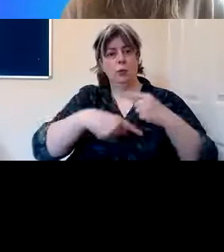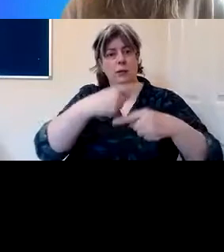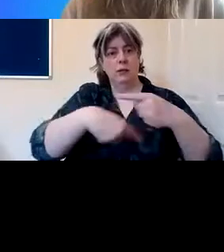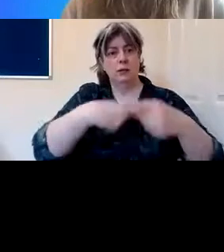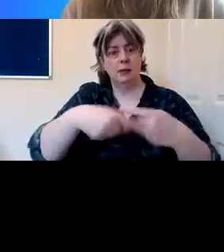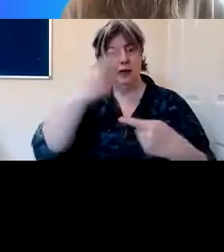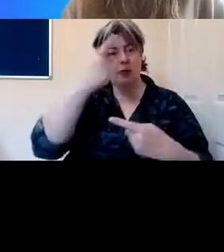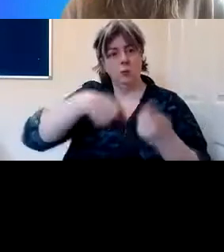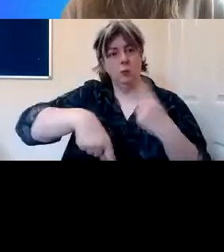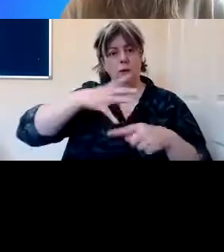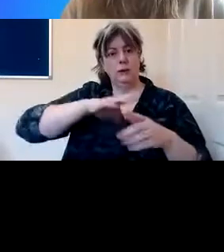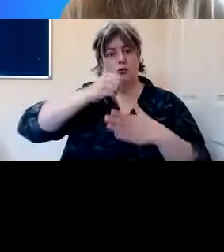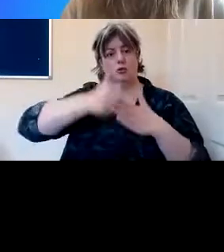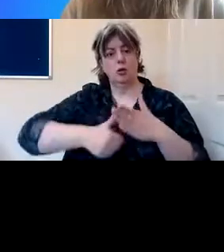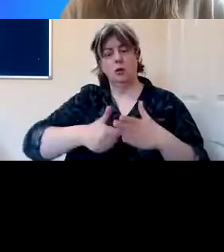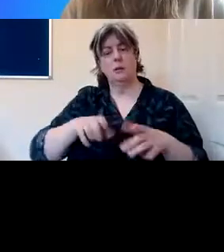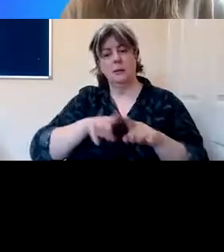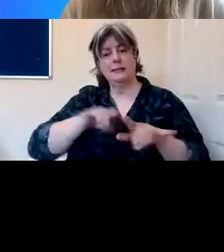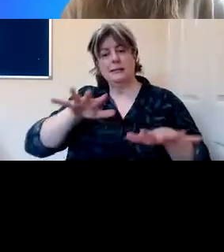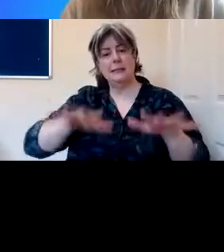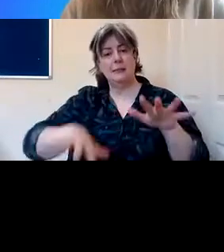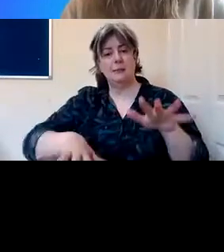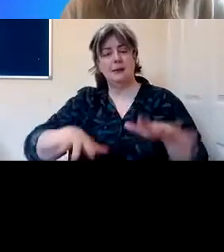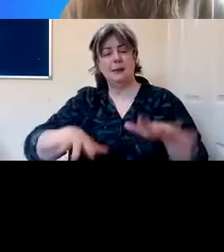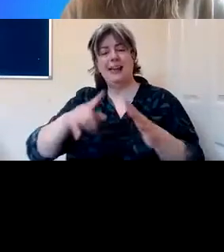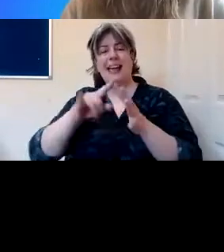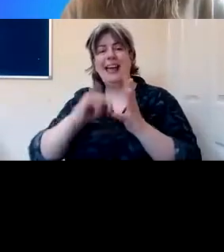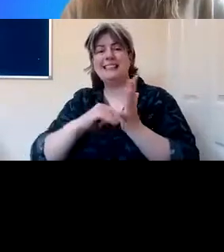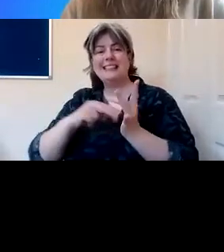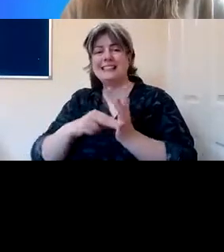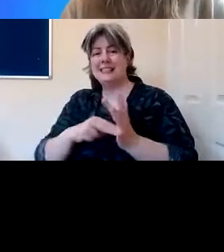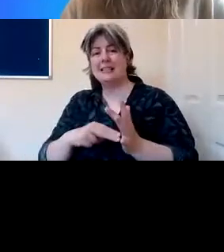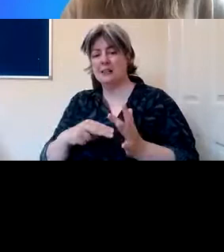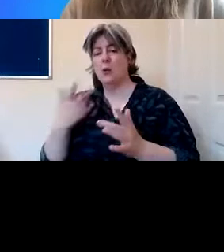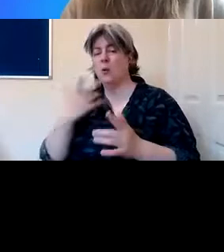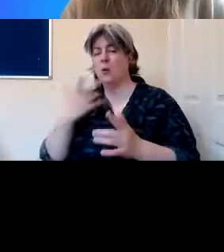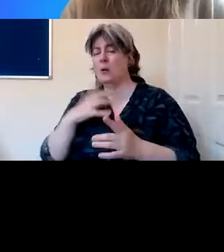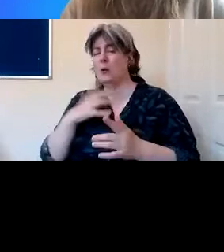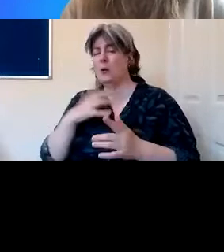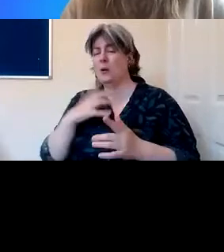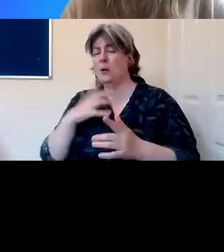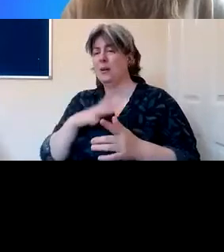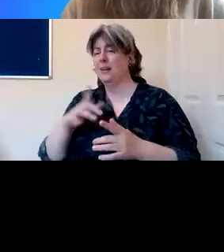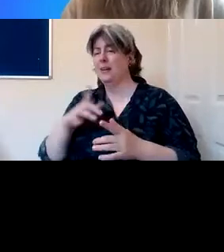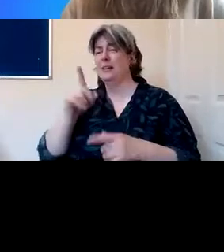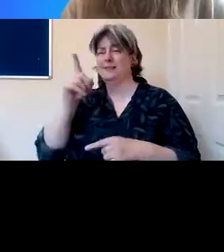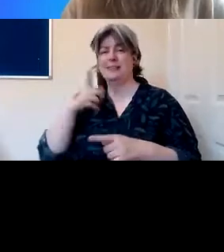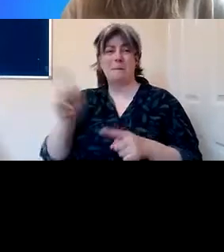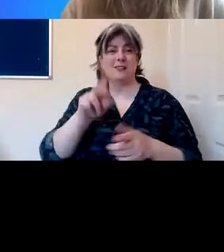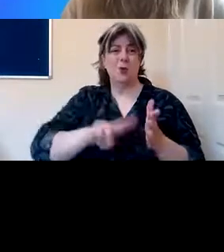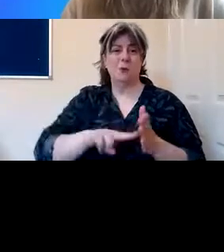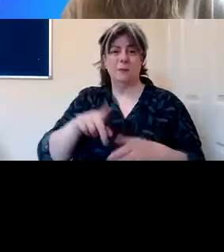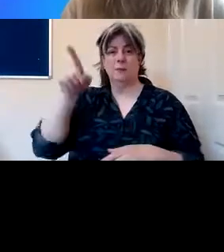it. Similarly, I think ESTIM, you know, we need to get back to normal as soon as we can. ESTIM will be